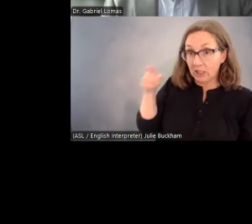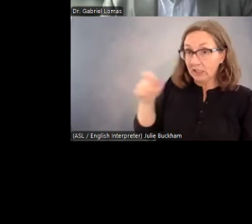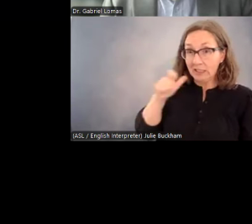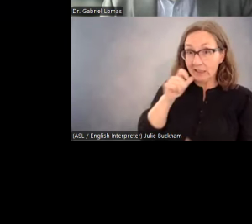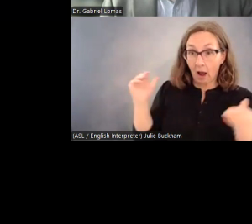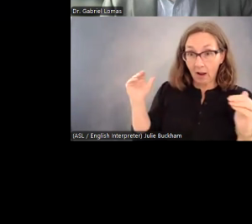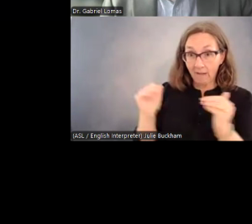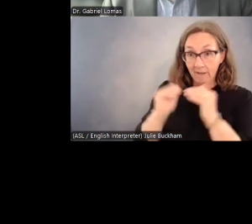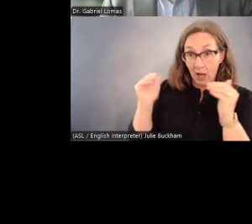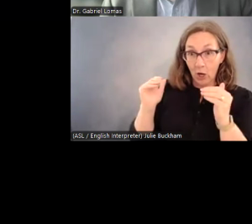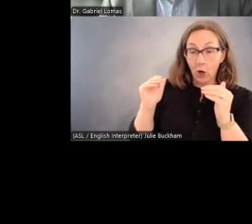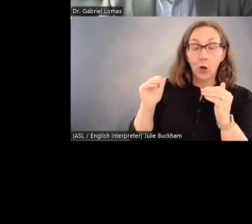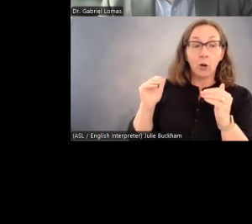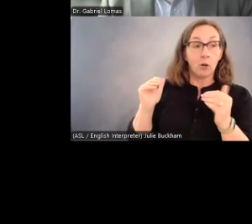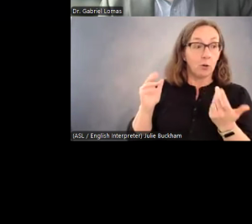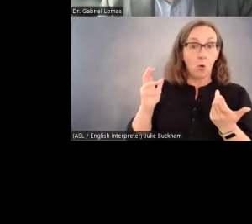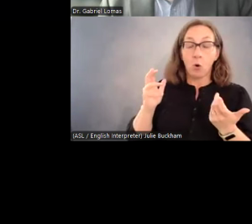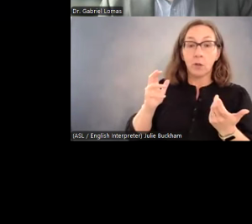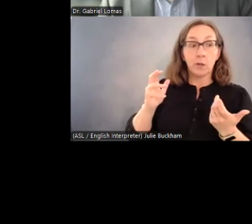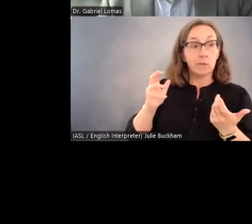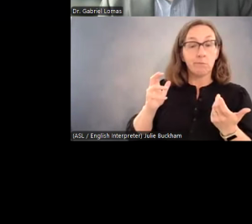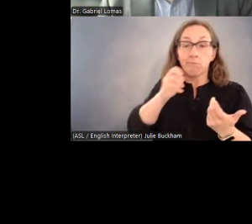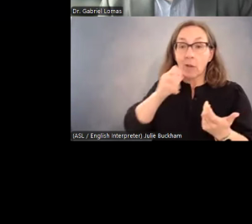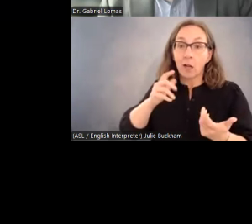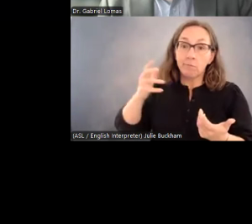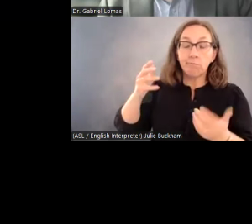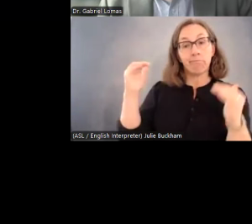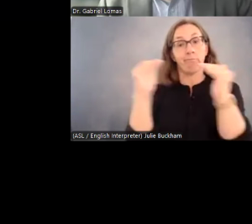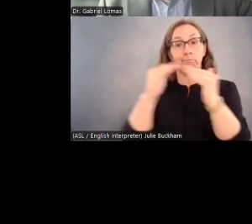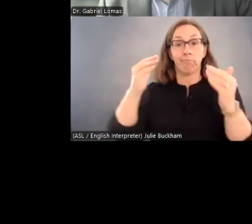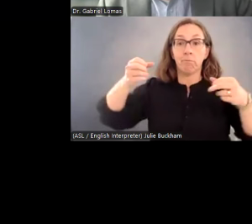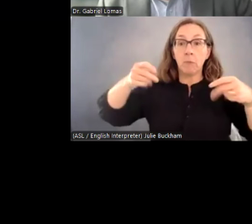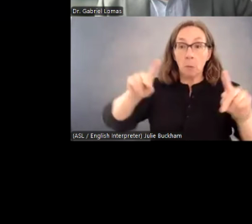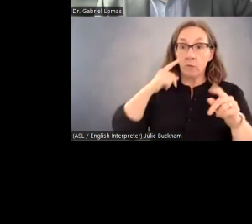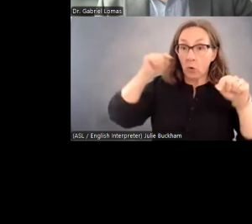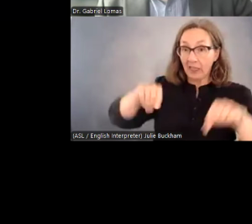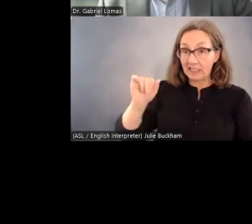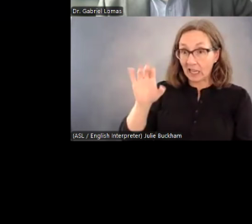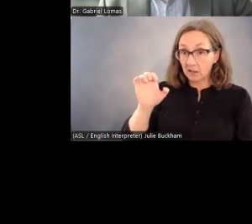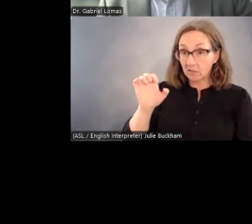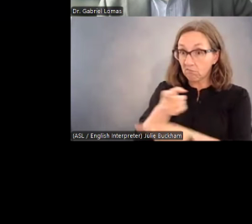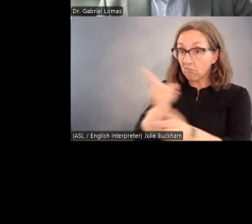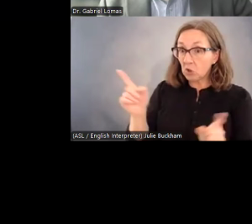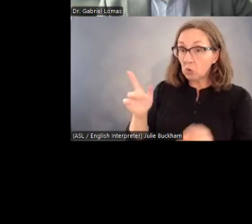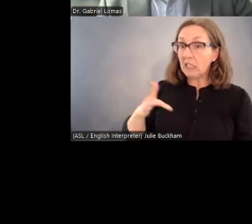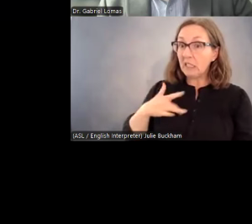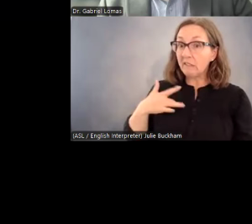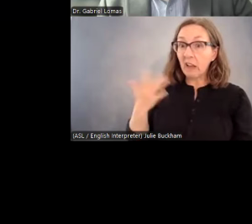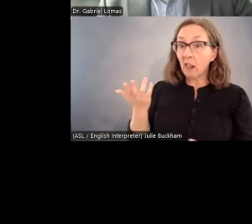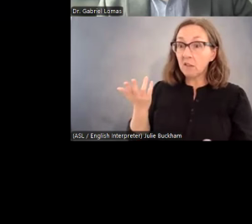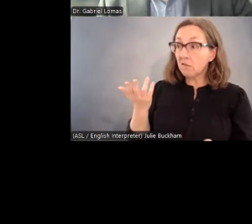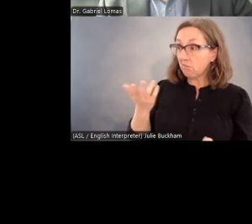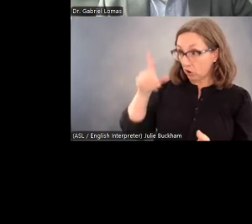fair and impartial opportunity for this case? Do you feel that there should have been a sign